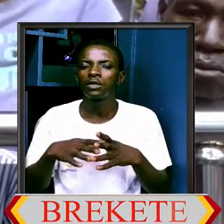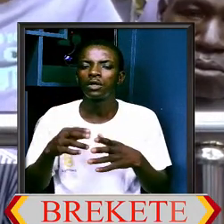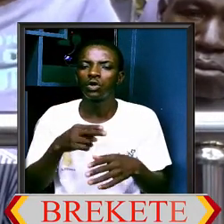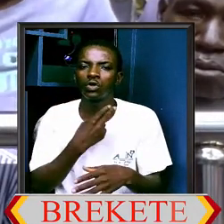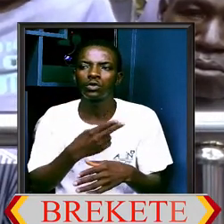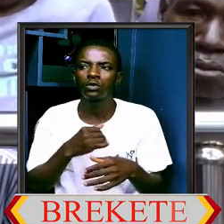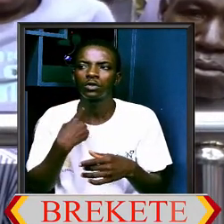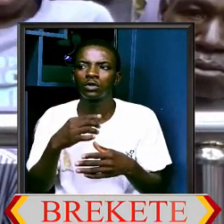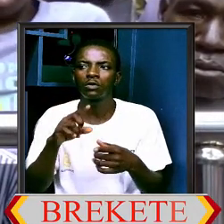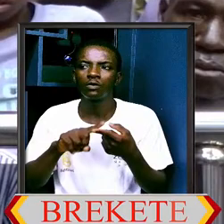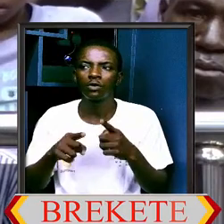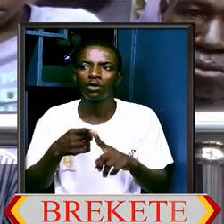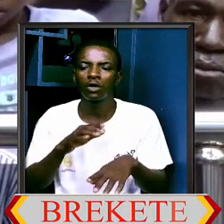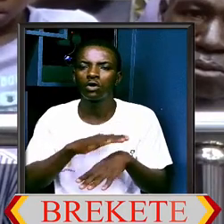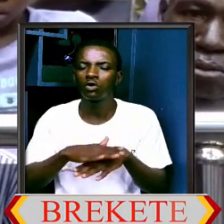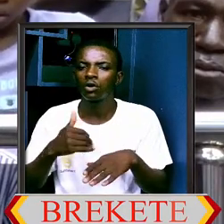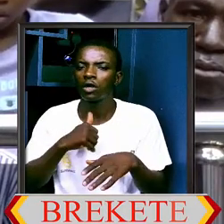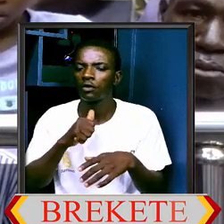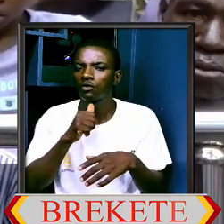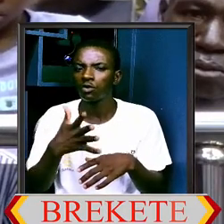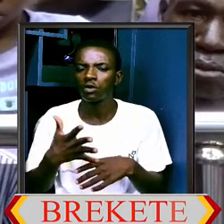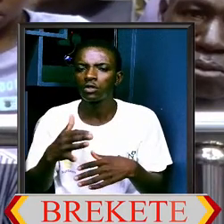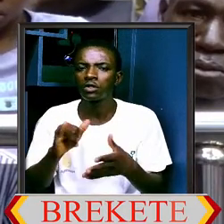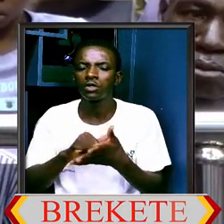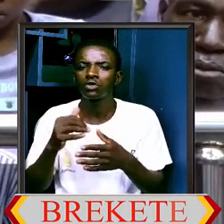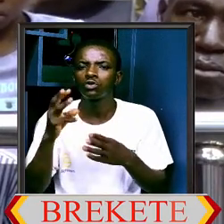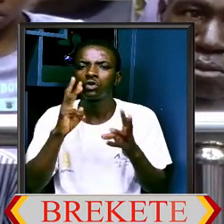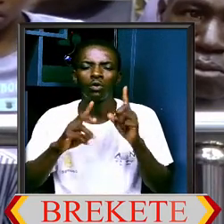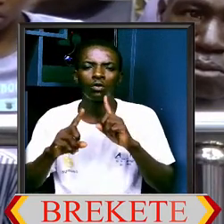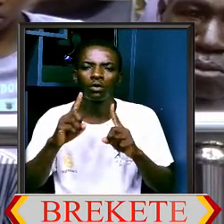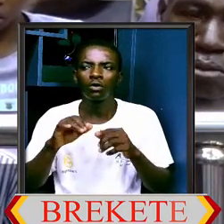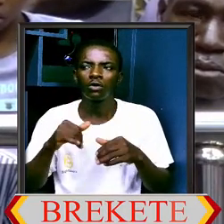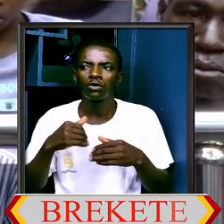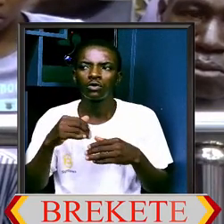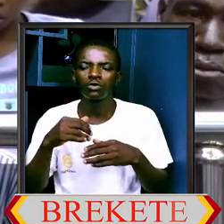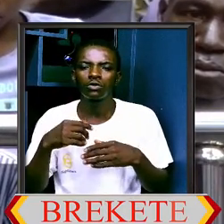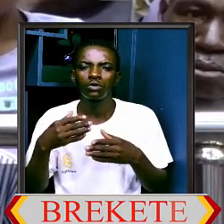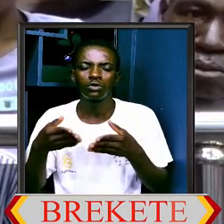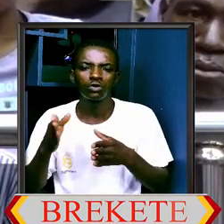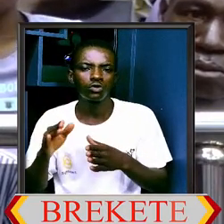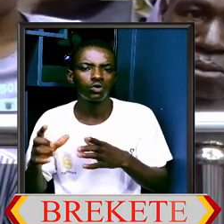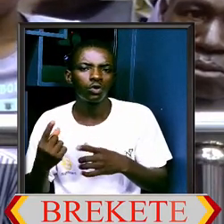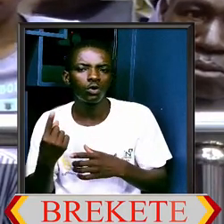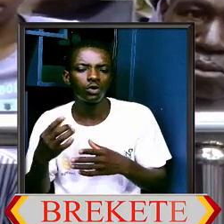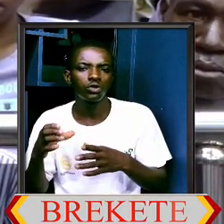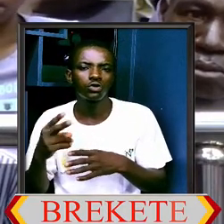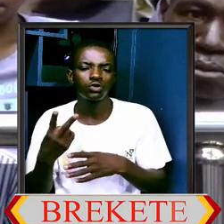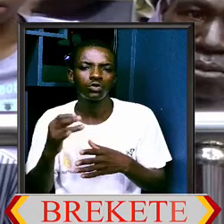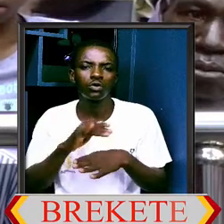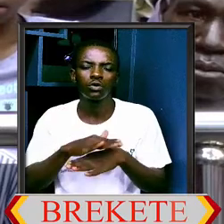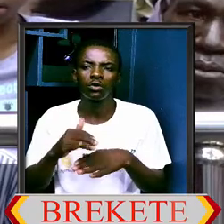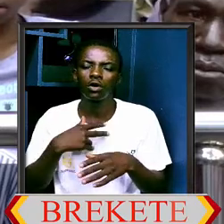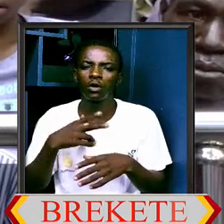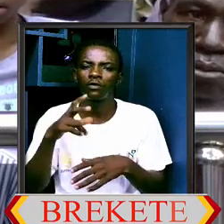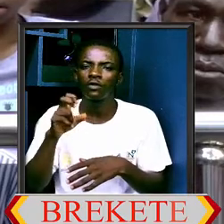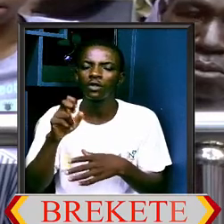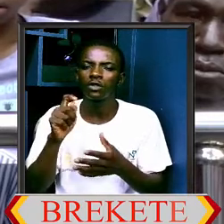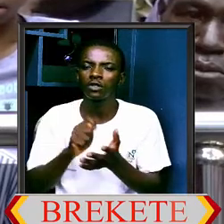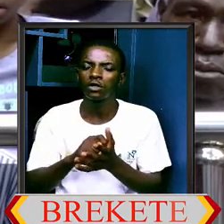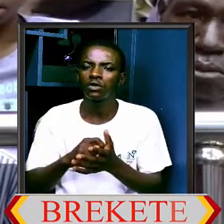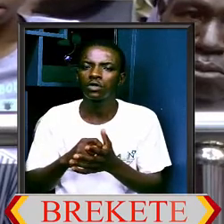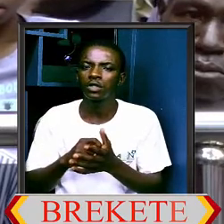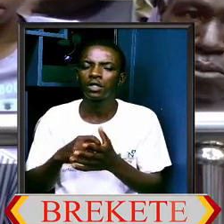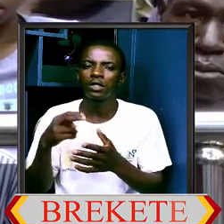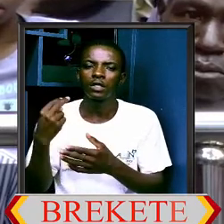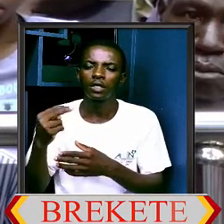there. I told my friend, I don't have anything. He said, I should not worry. And I said, they should do only two, that we don't have 30,000. Then